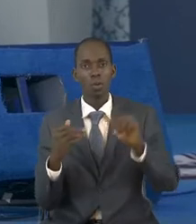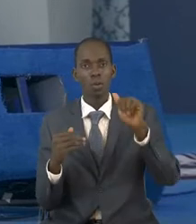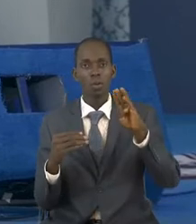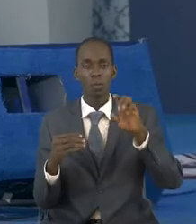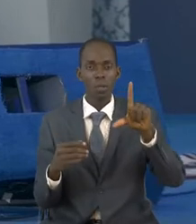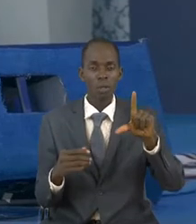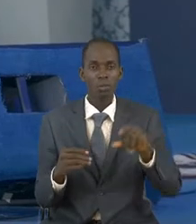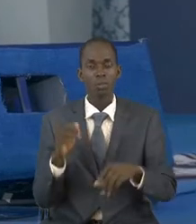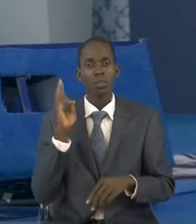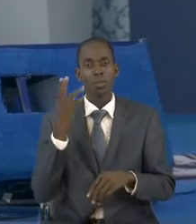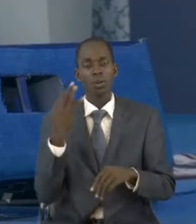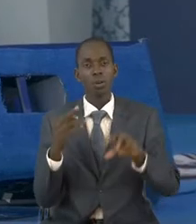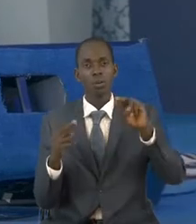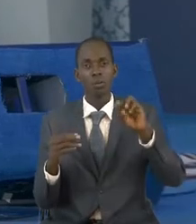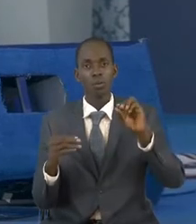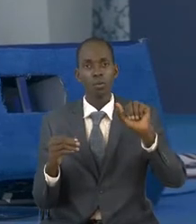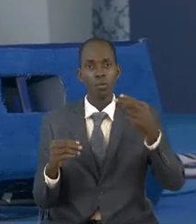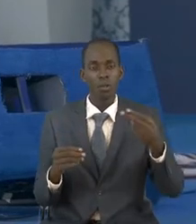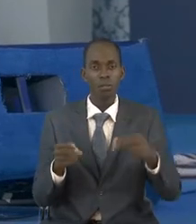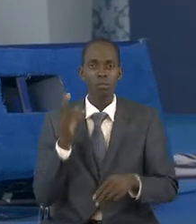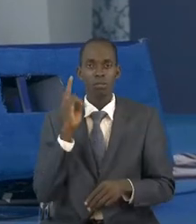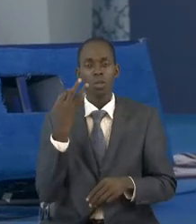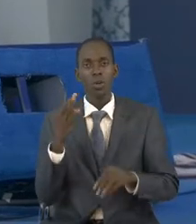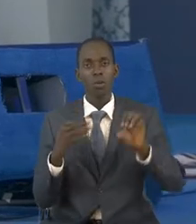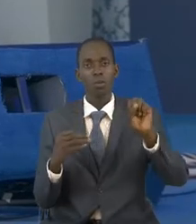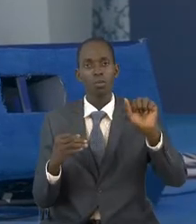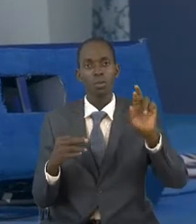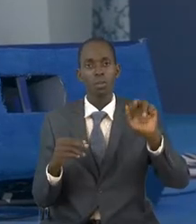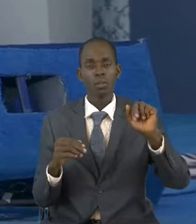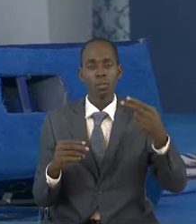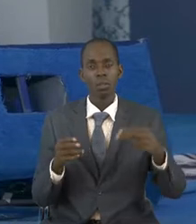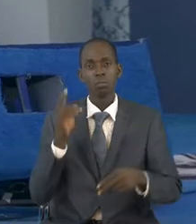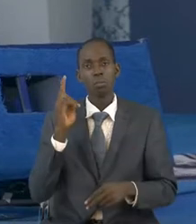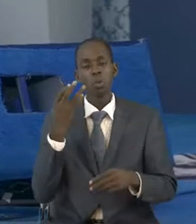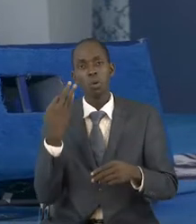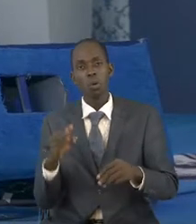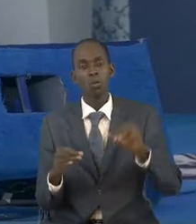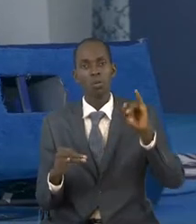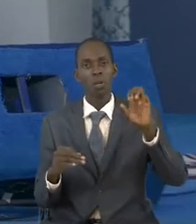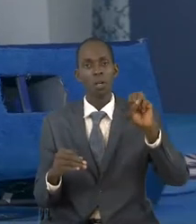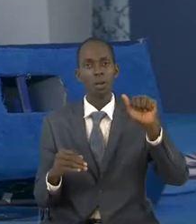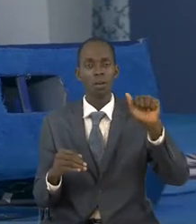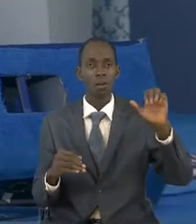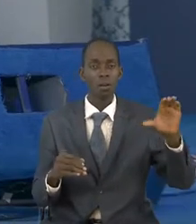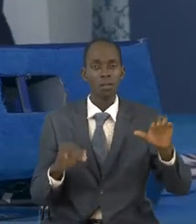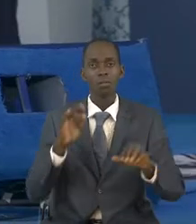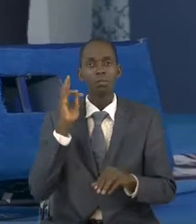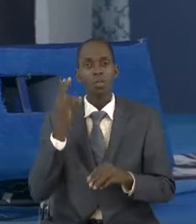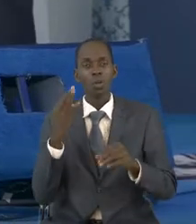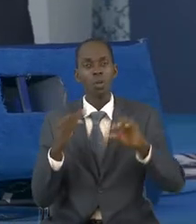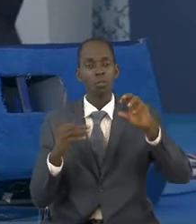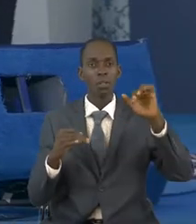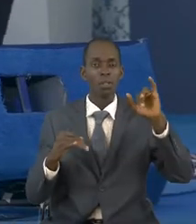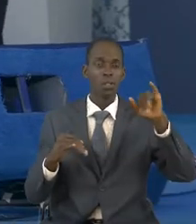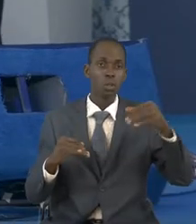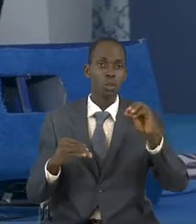of Sarah, of Isaac, of Joseph. They've read the history of Moses, and then